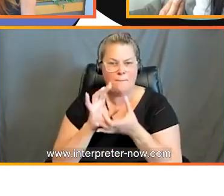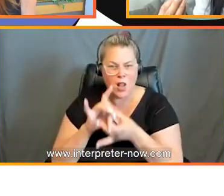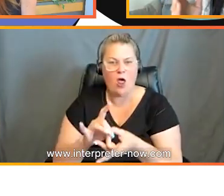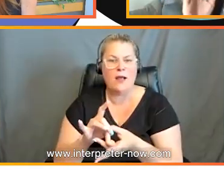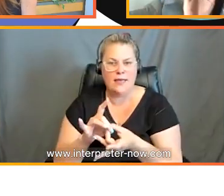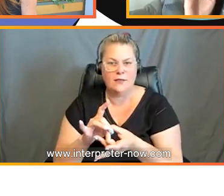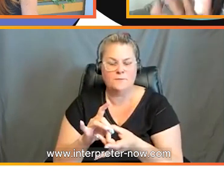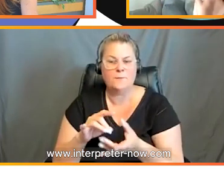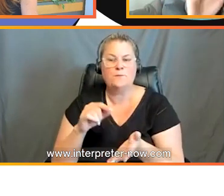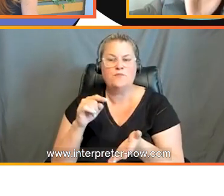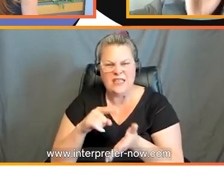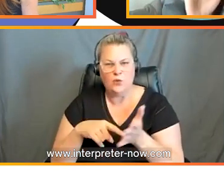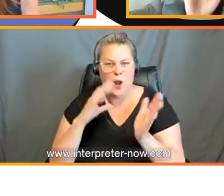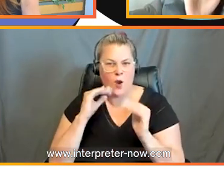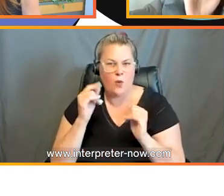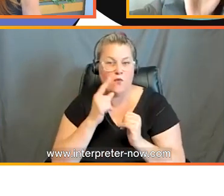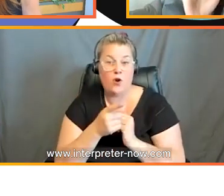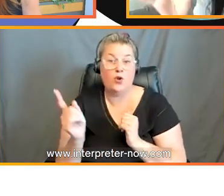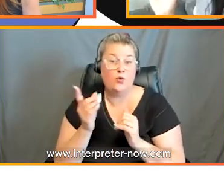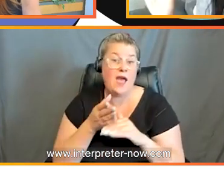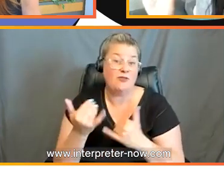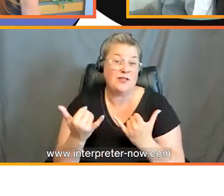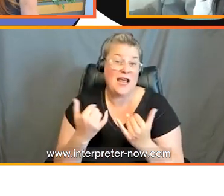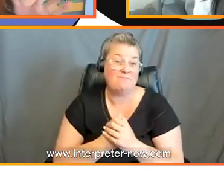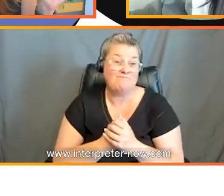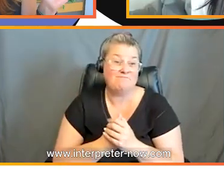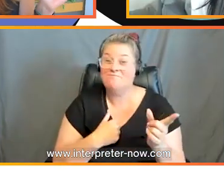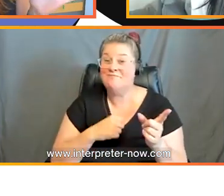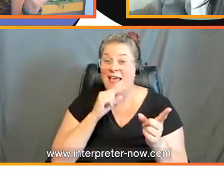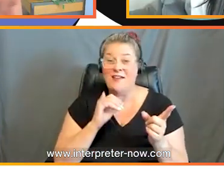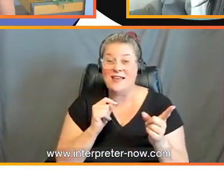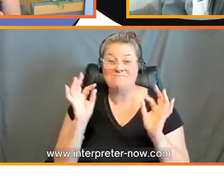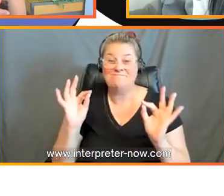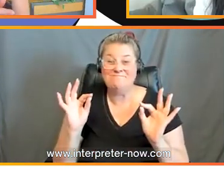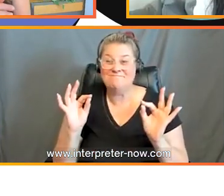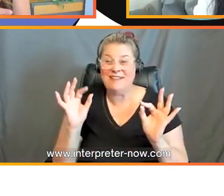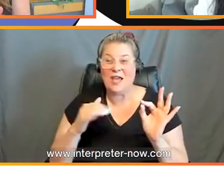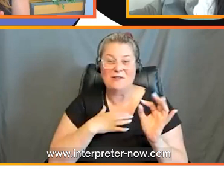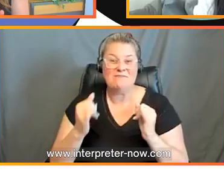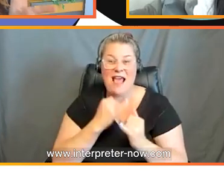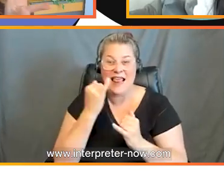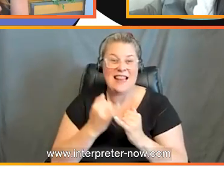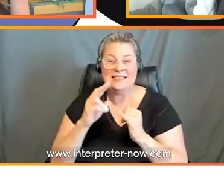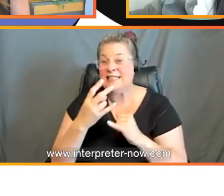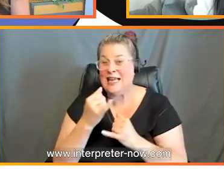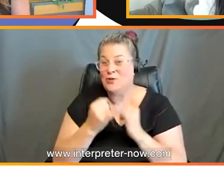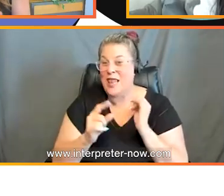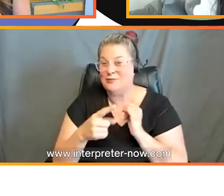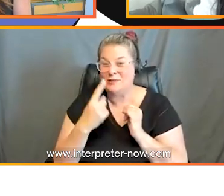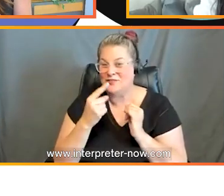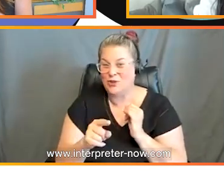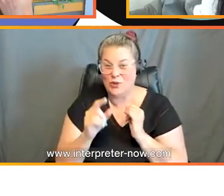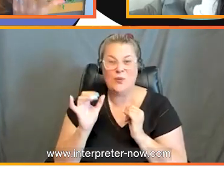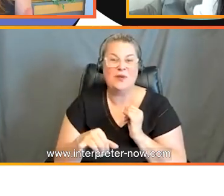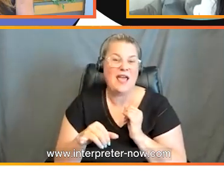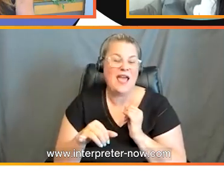belonging? This is what I hope for all of you after today. I love it. That was my last question, second to last question for you, which